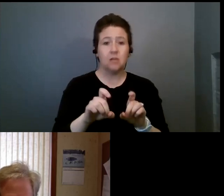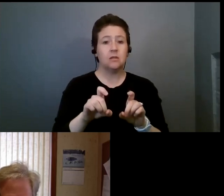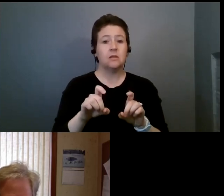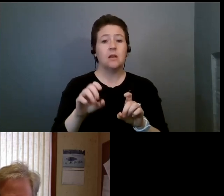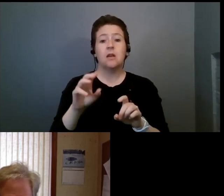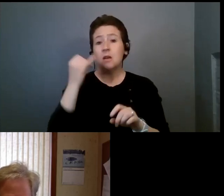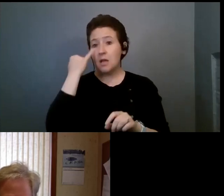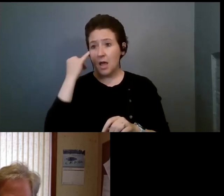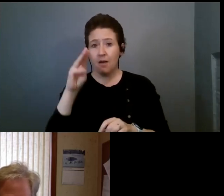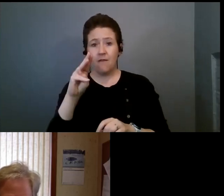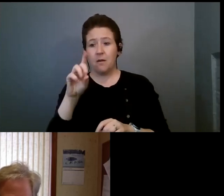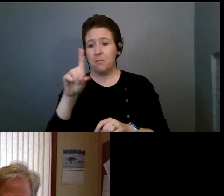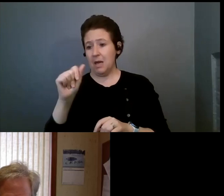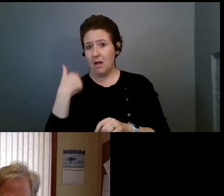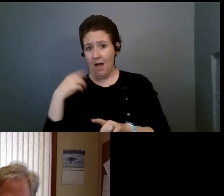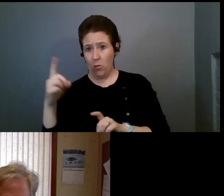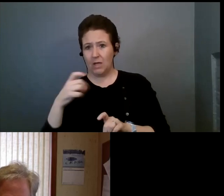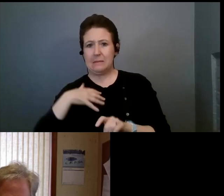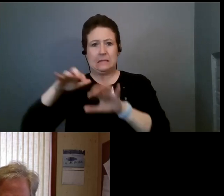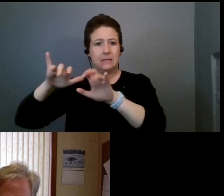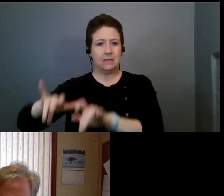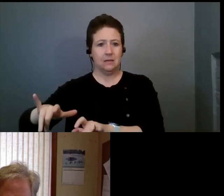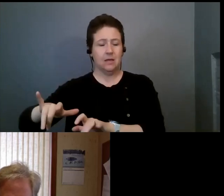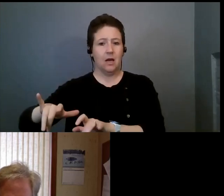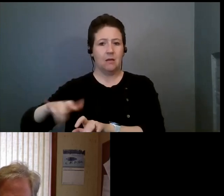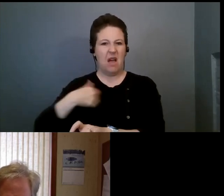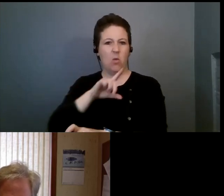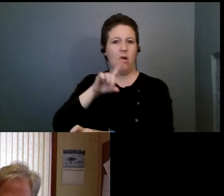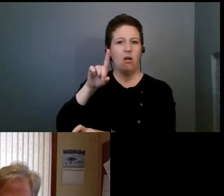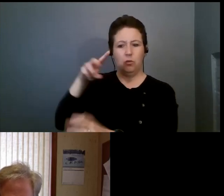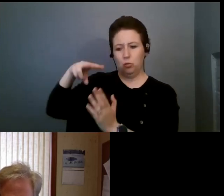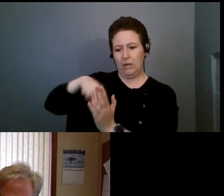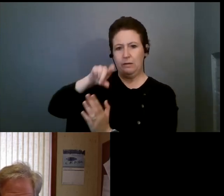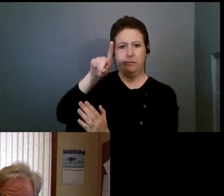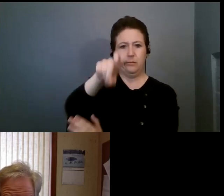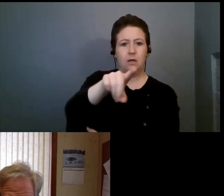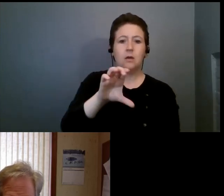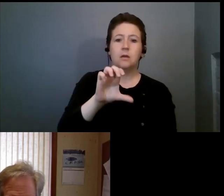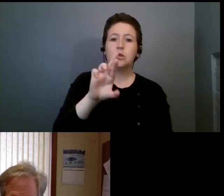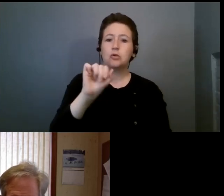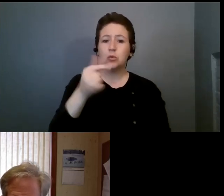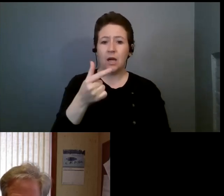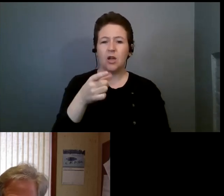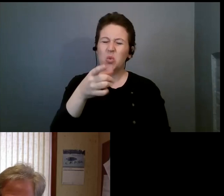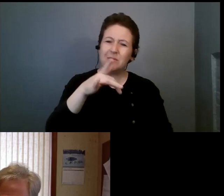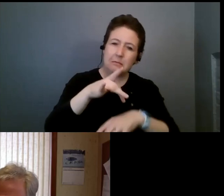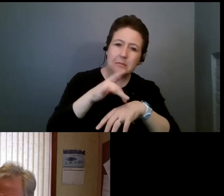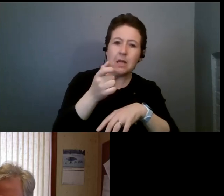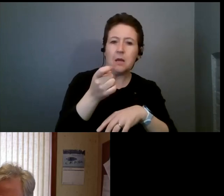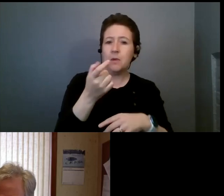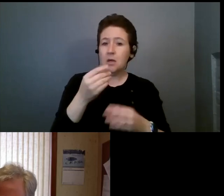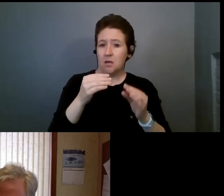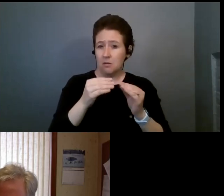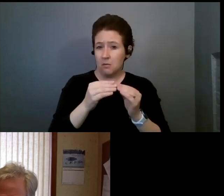call, if they have additional questions, please type those in. The first one, and this is for Craig, and you already did touch on this. I don't know if there's anything else you